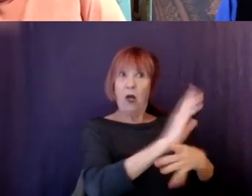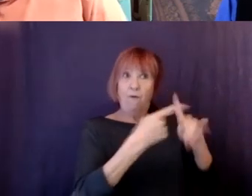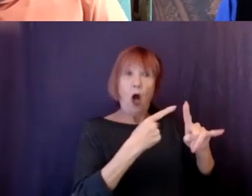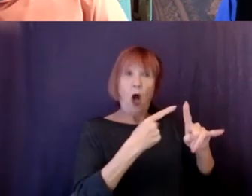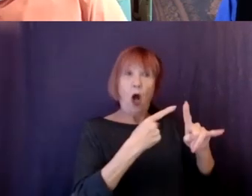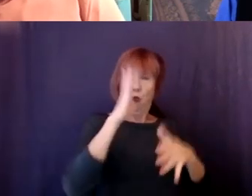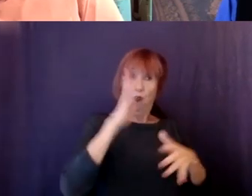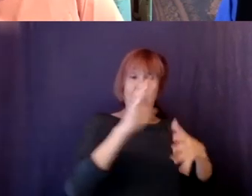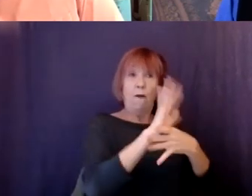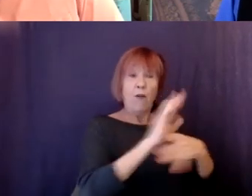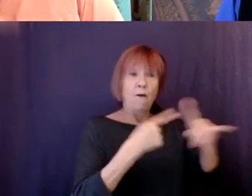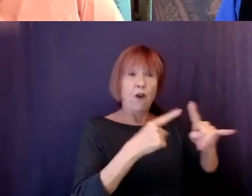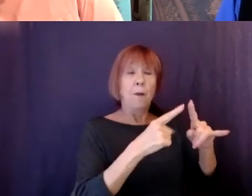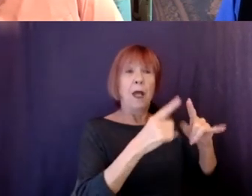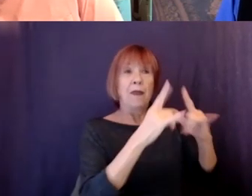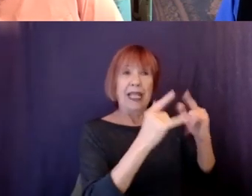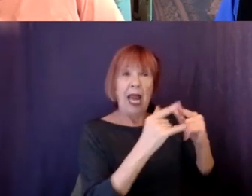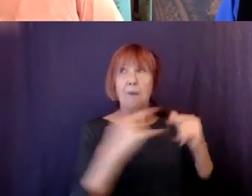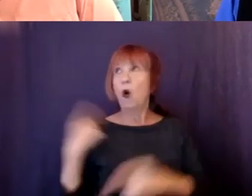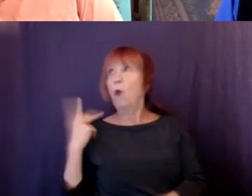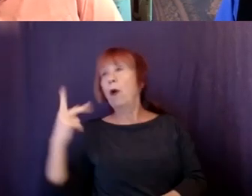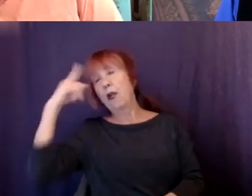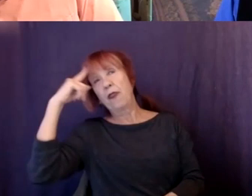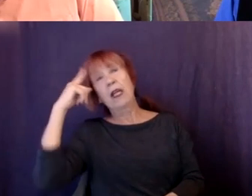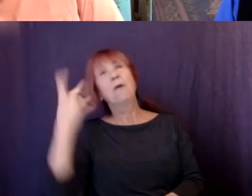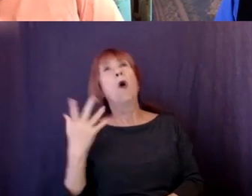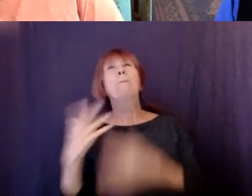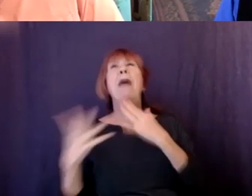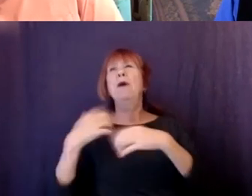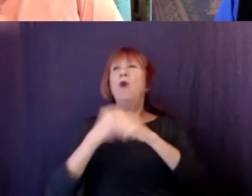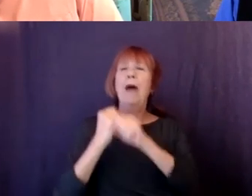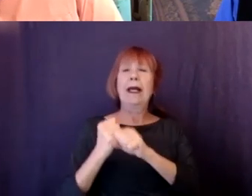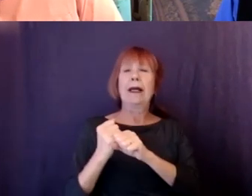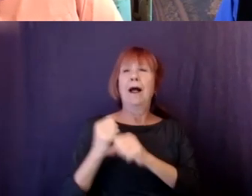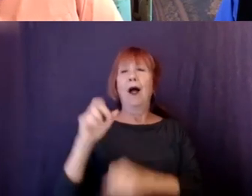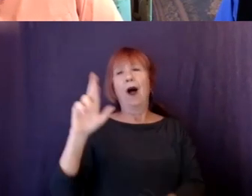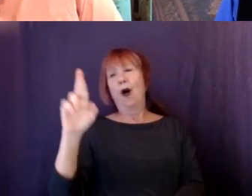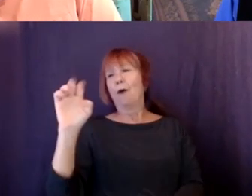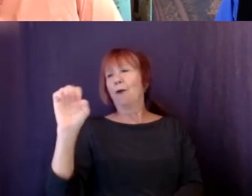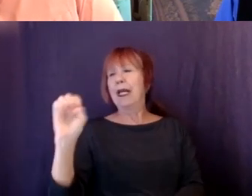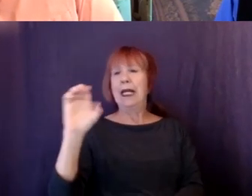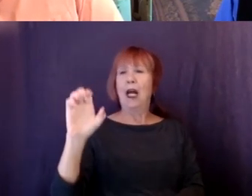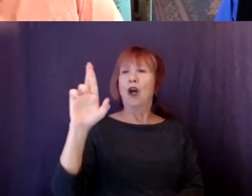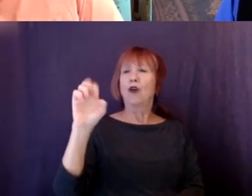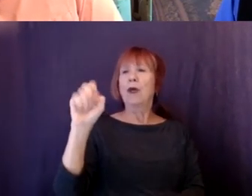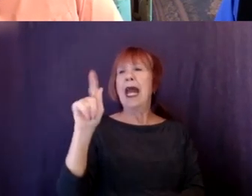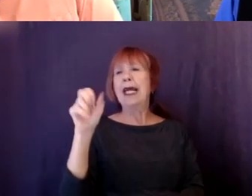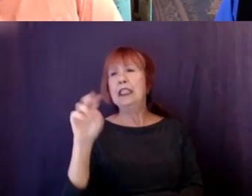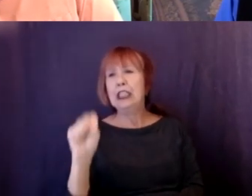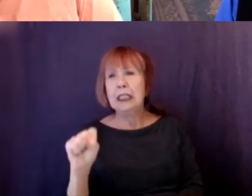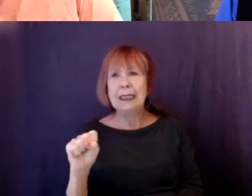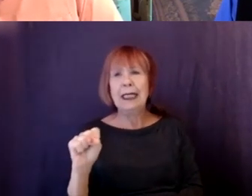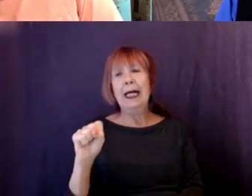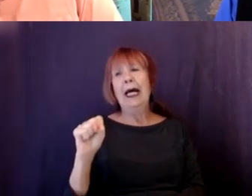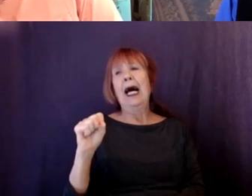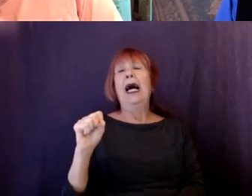doing recreations at the camp, hiring actors and crew members with disabilities to, you know, and to